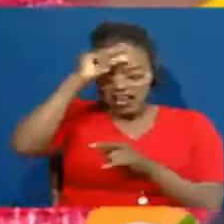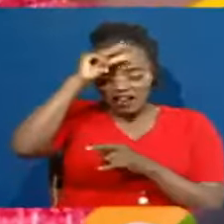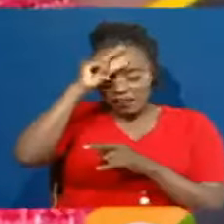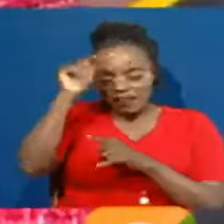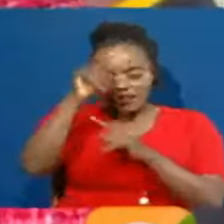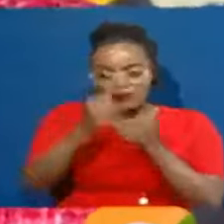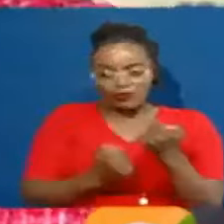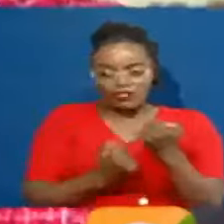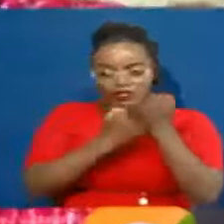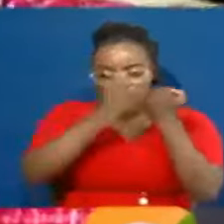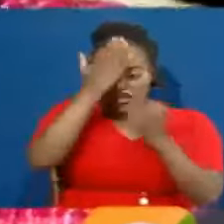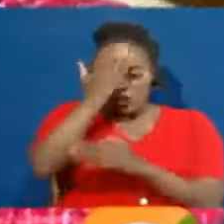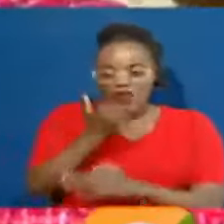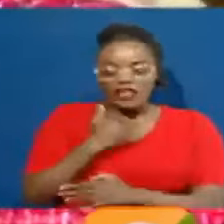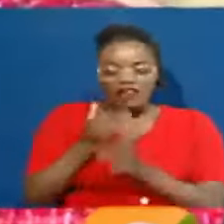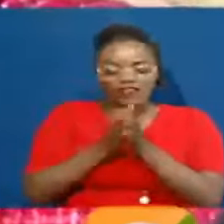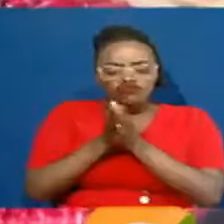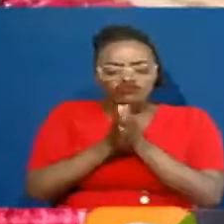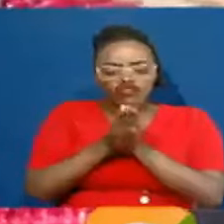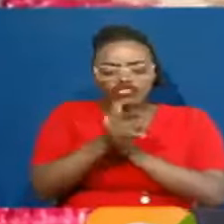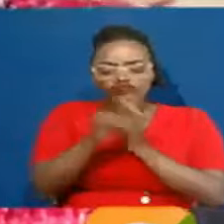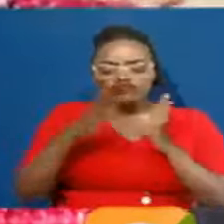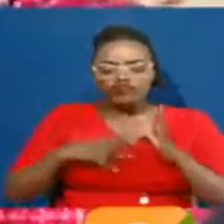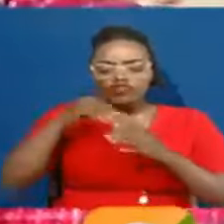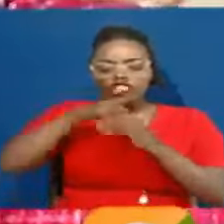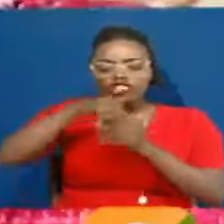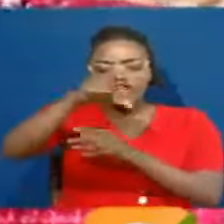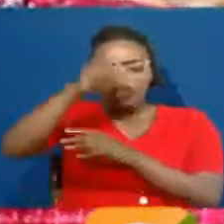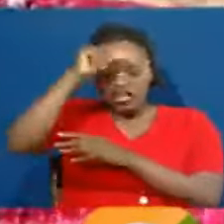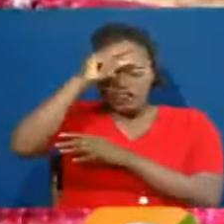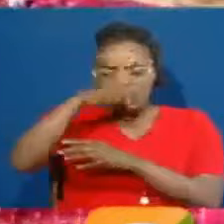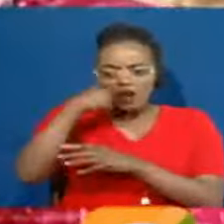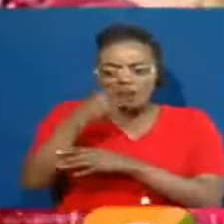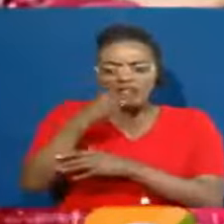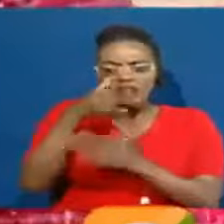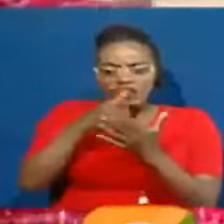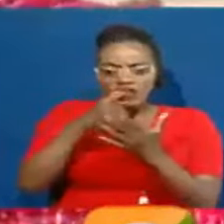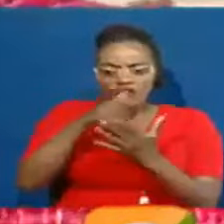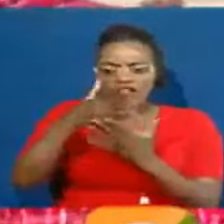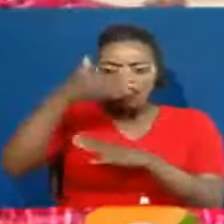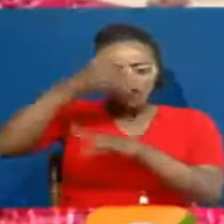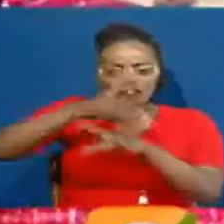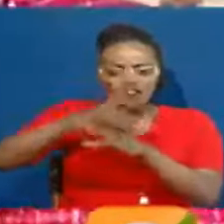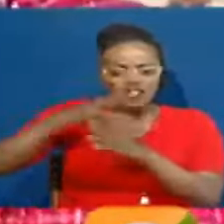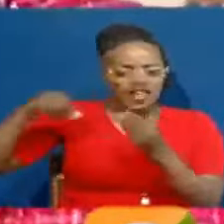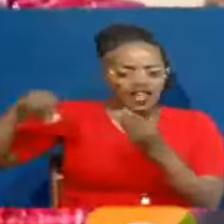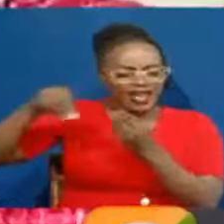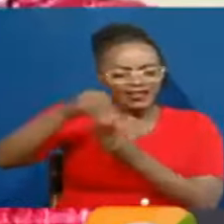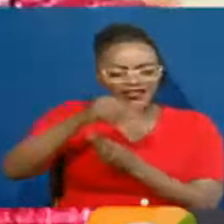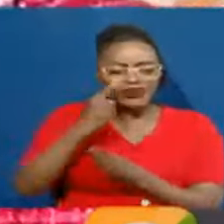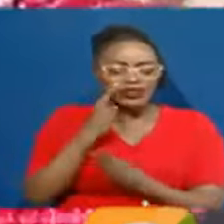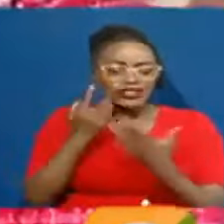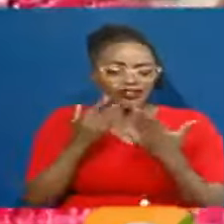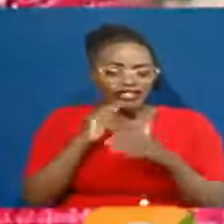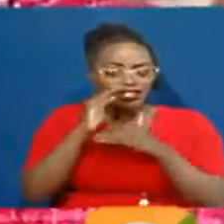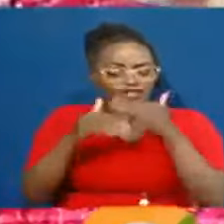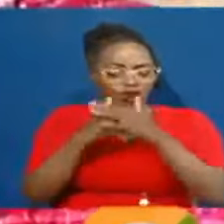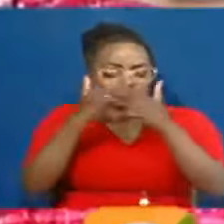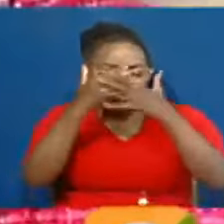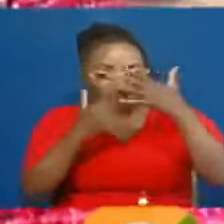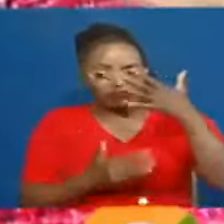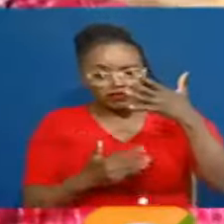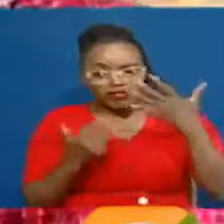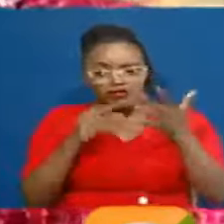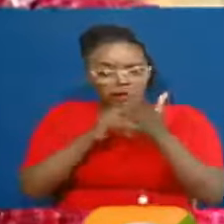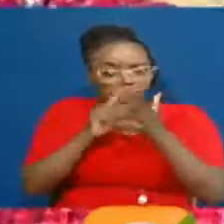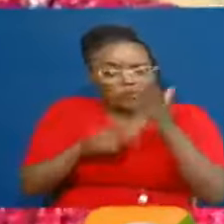in just because there were interested people in government who were in the scandal of the fake fertilizer. And you can see all what